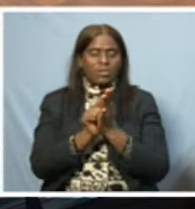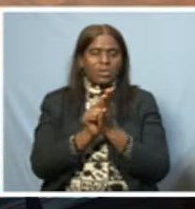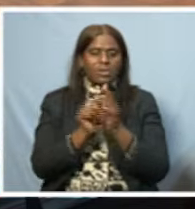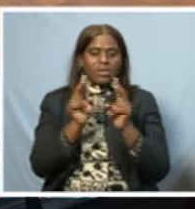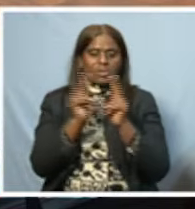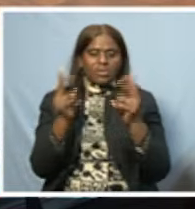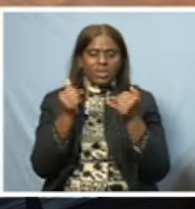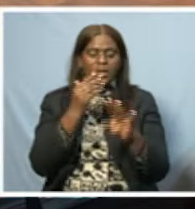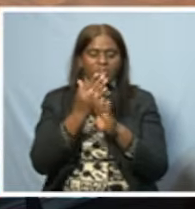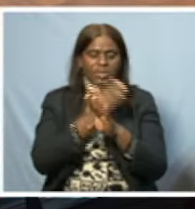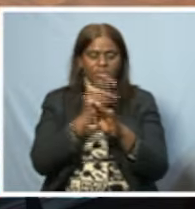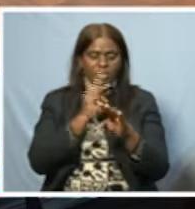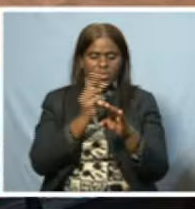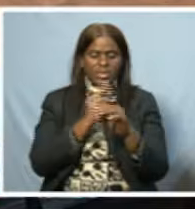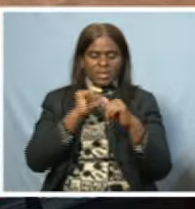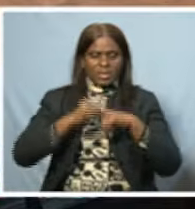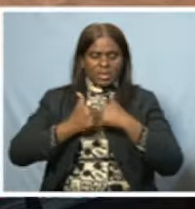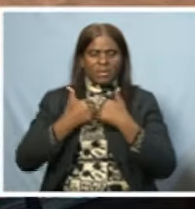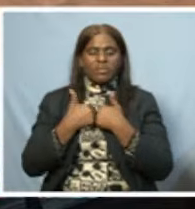So now, before we